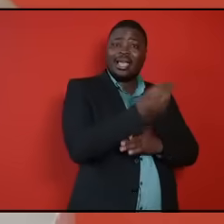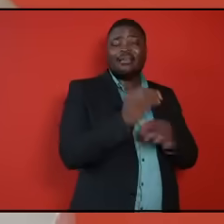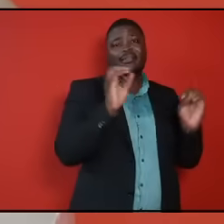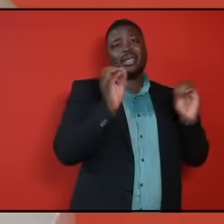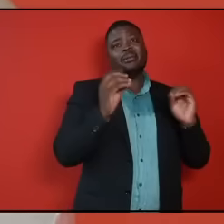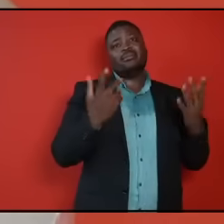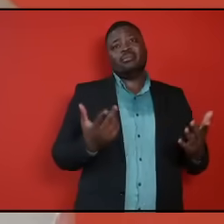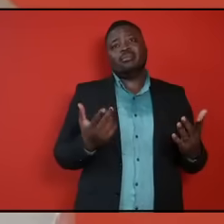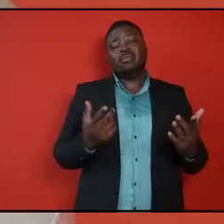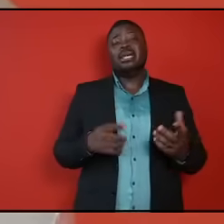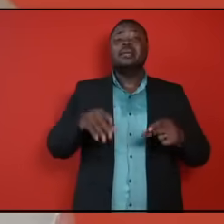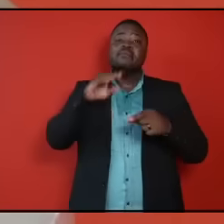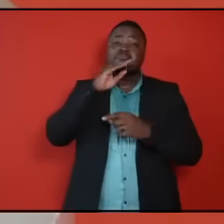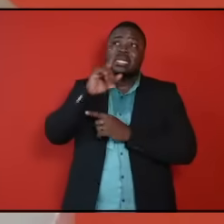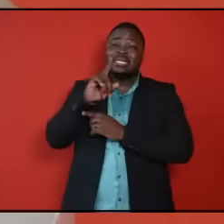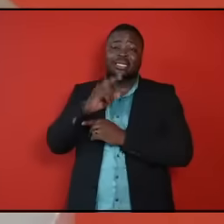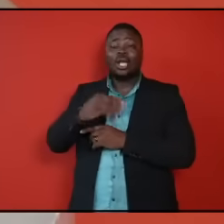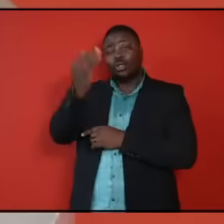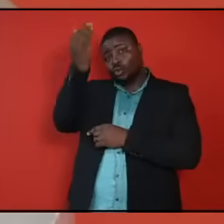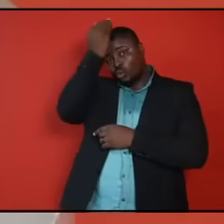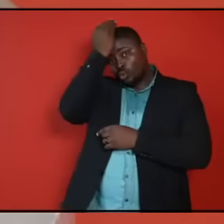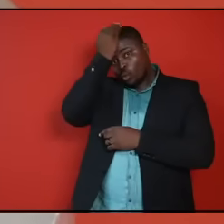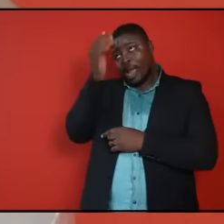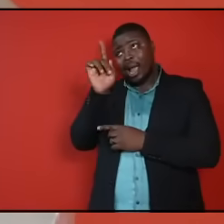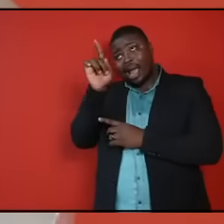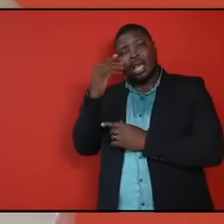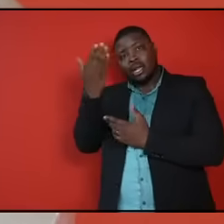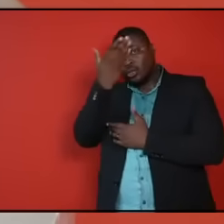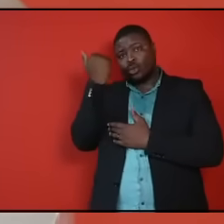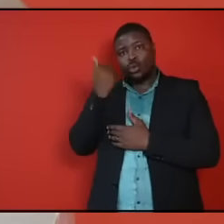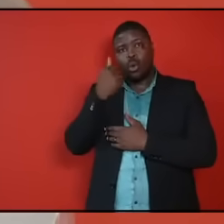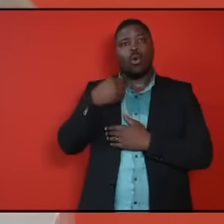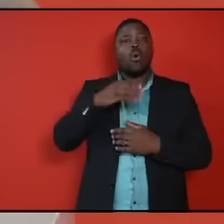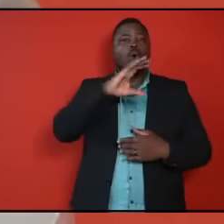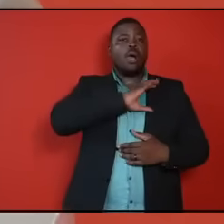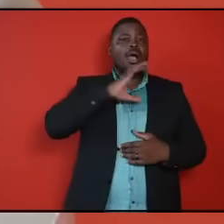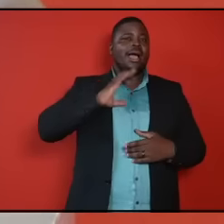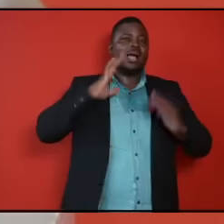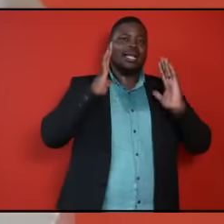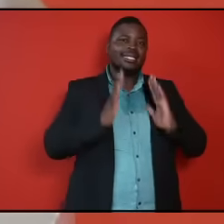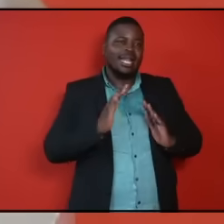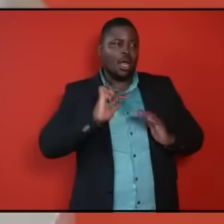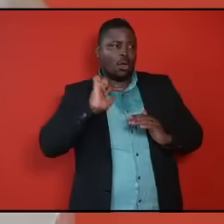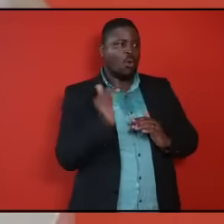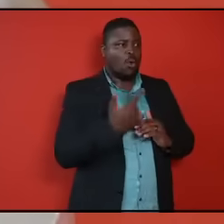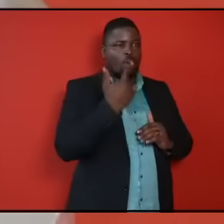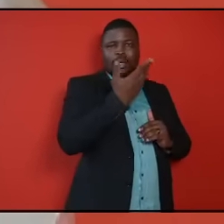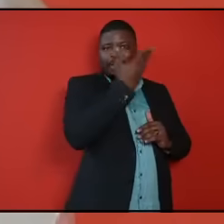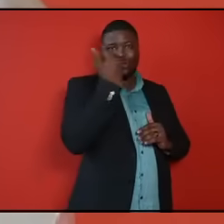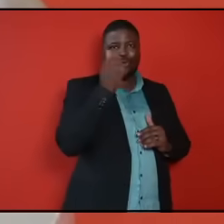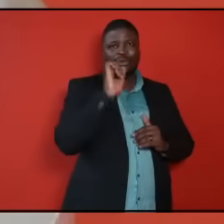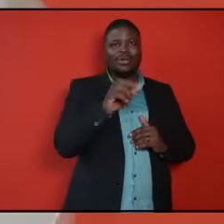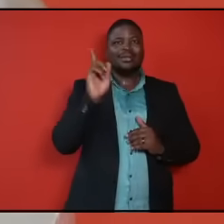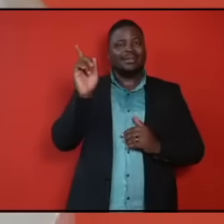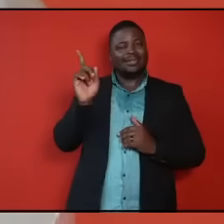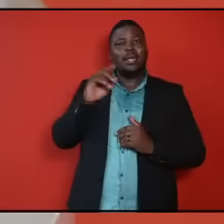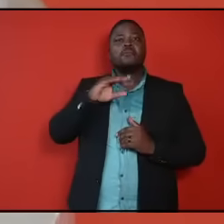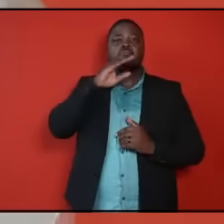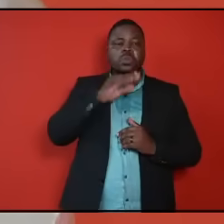know all councillors. And therefore it means there must be some process to choose